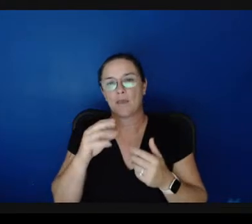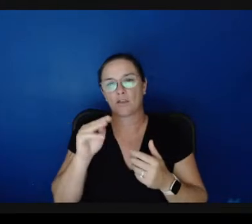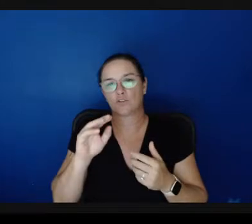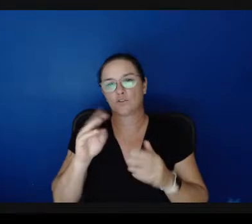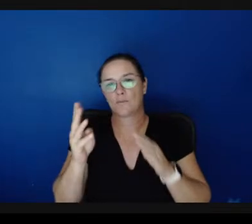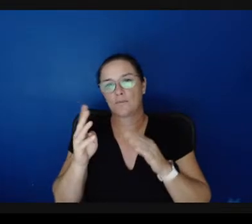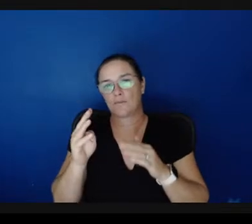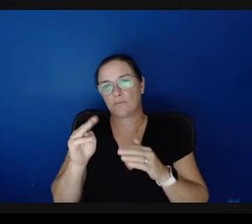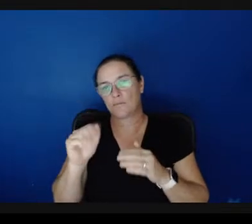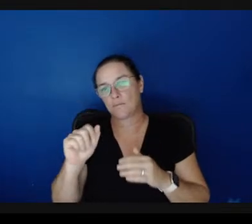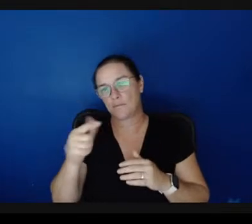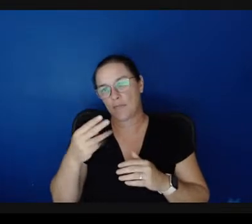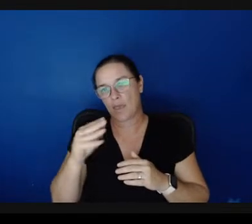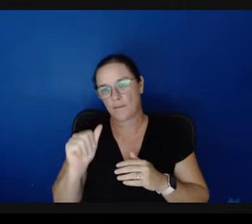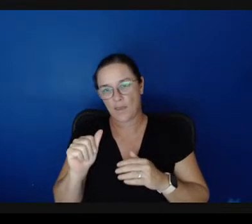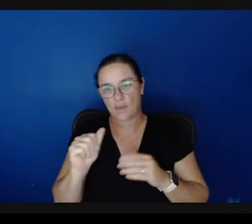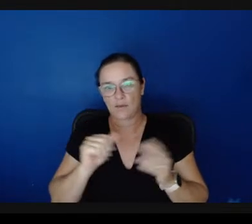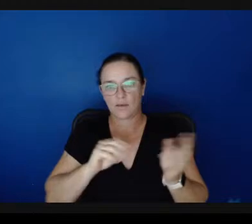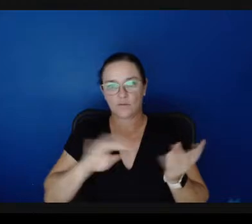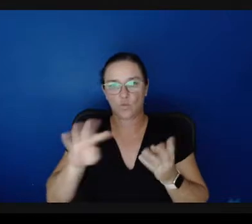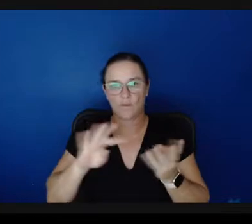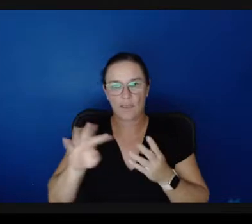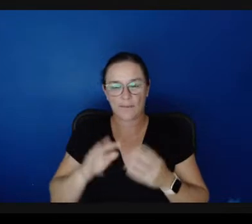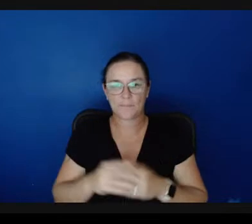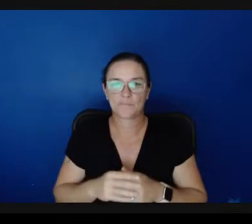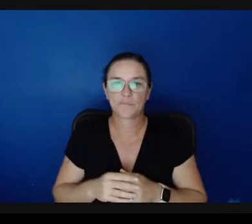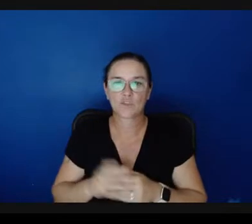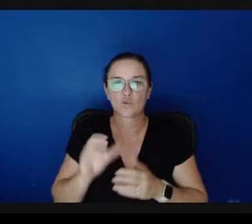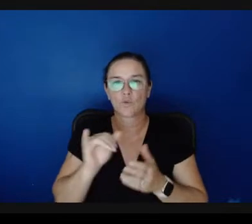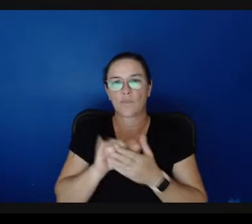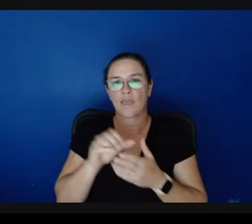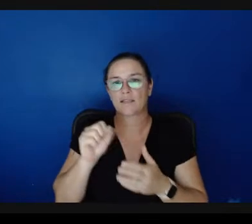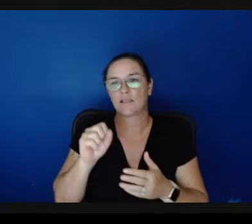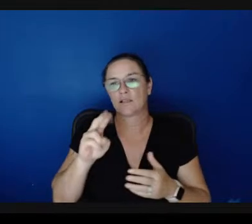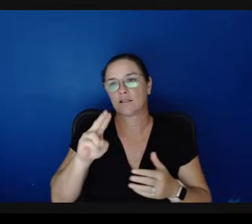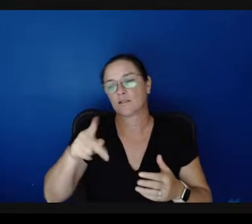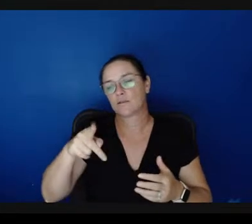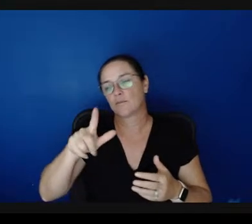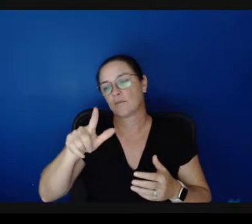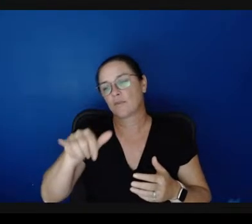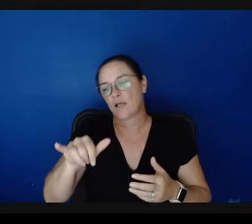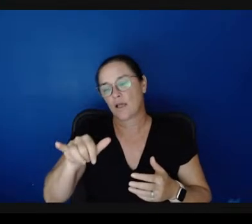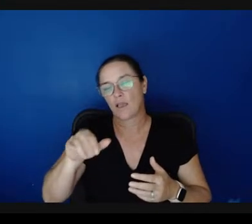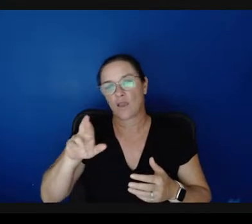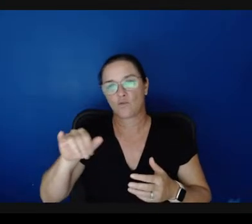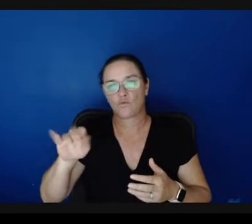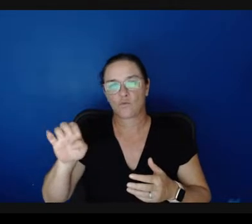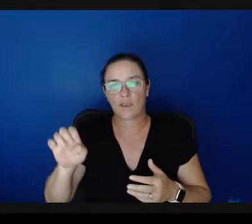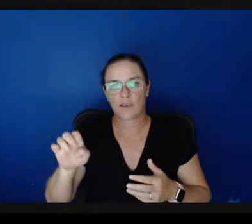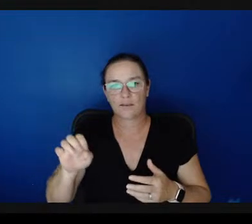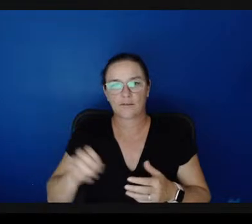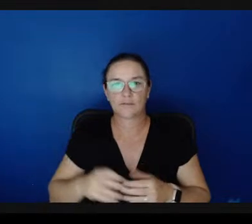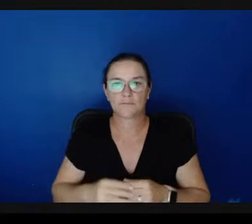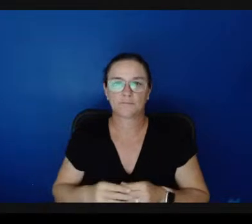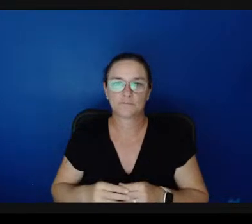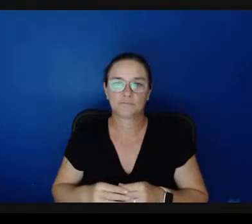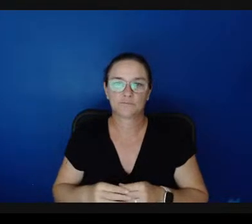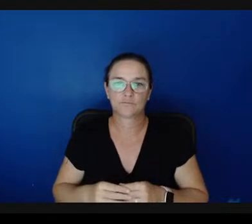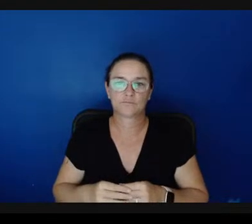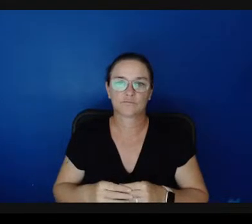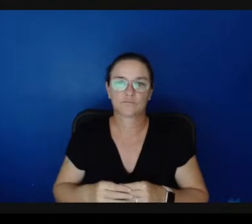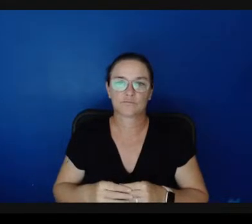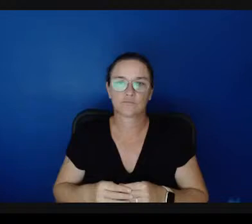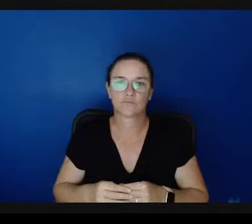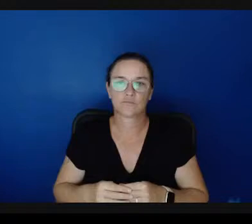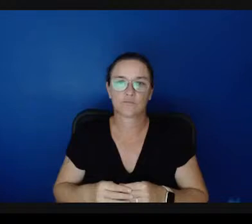here, the supply rate and a model input into that area, right? This QI up